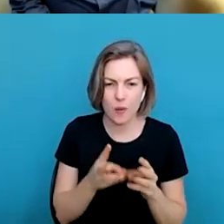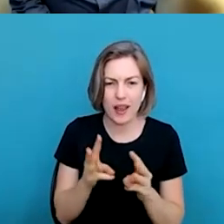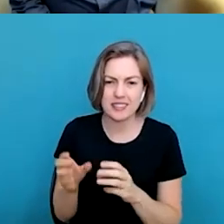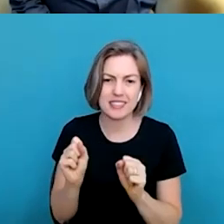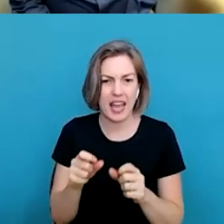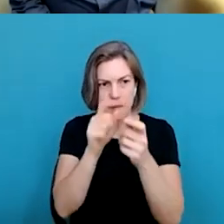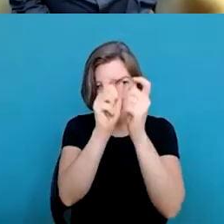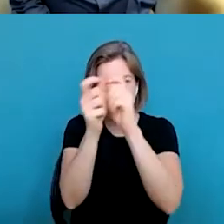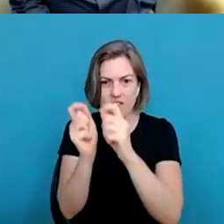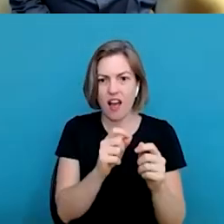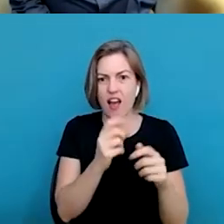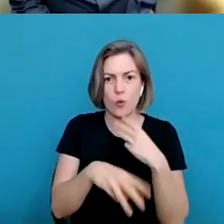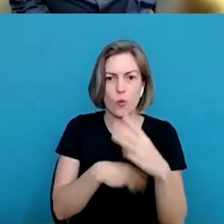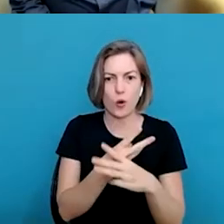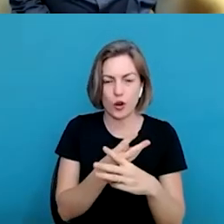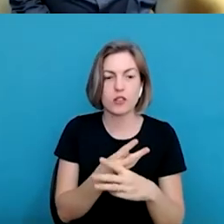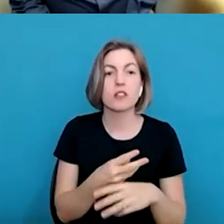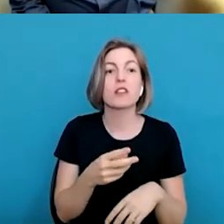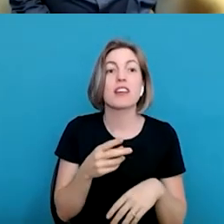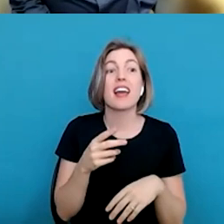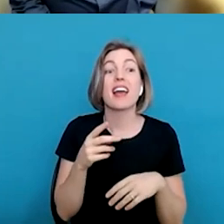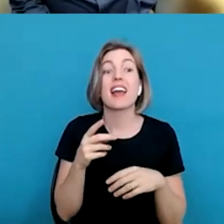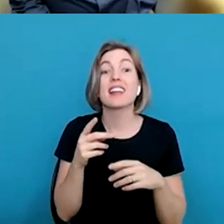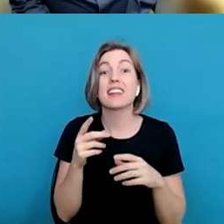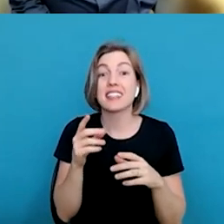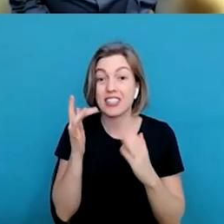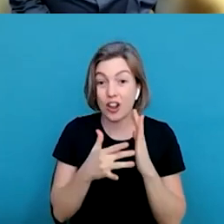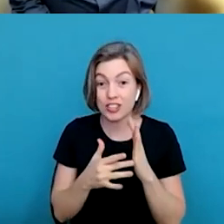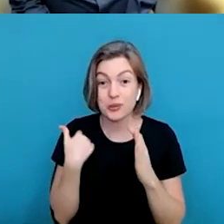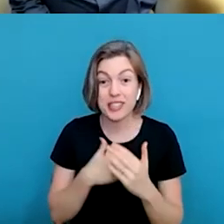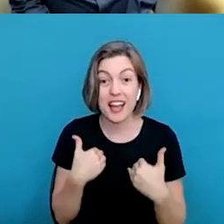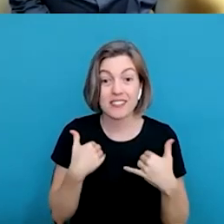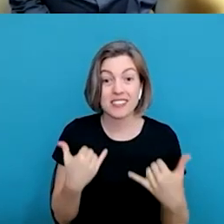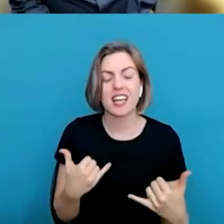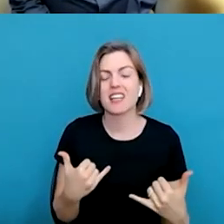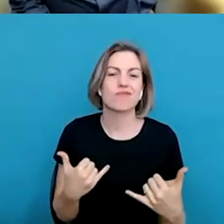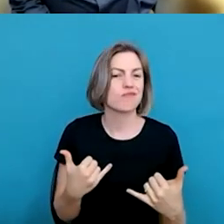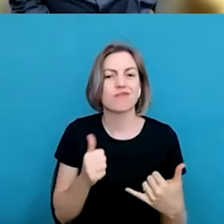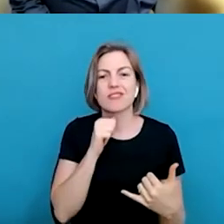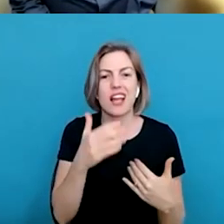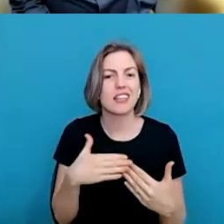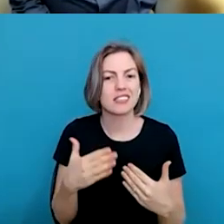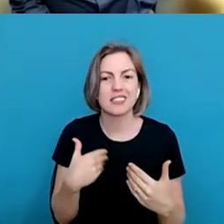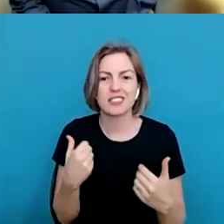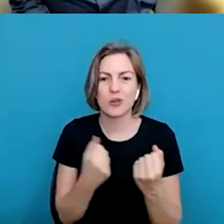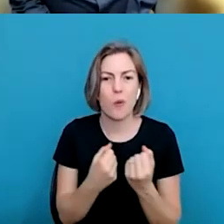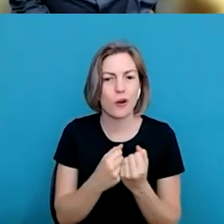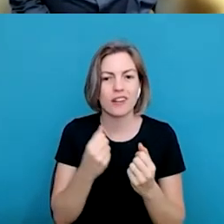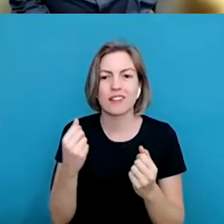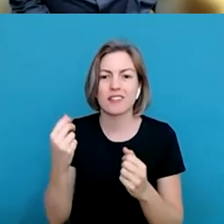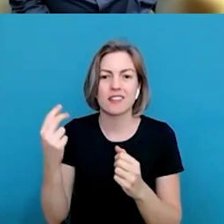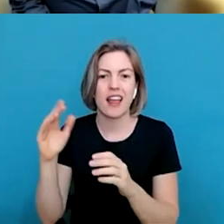world. And the fabrication technologies that we have today are not really easily supporting end users